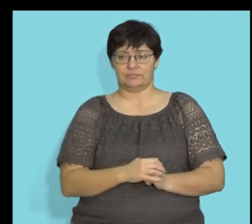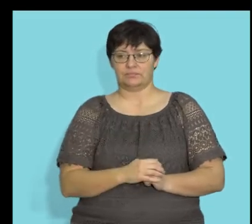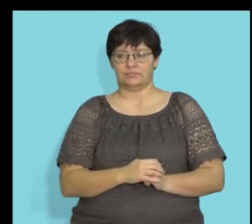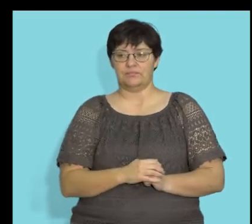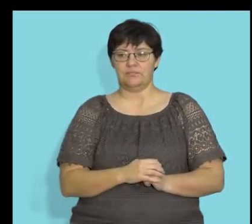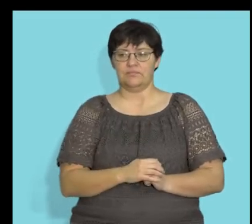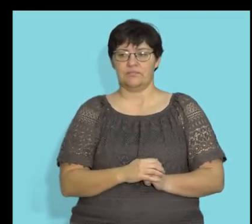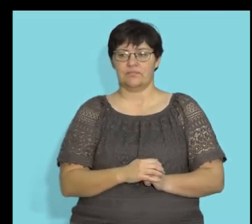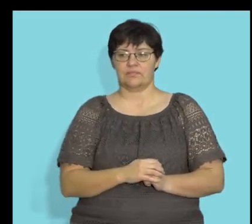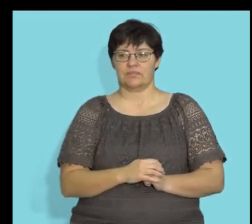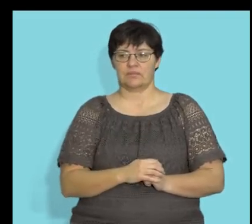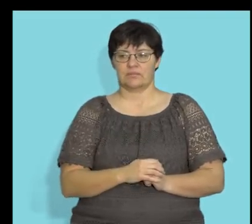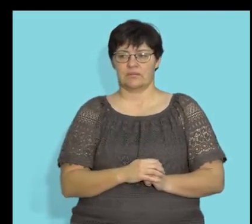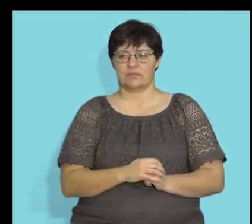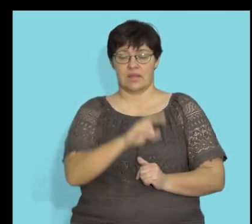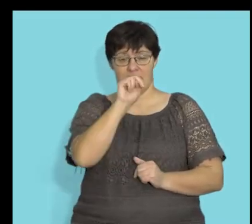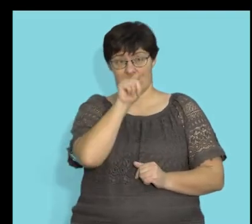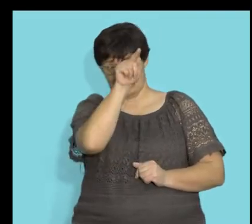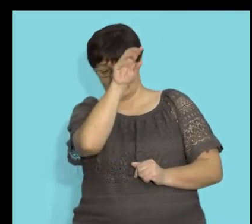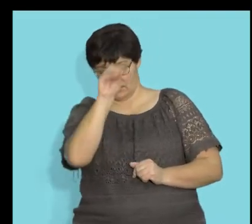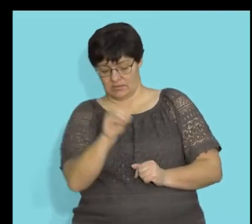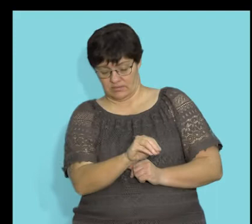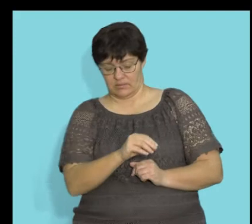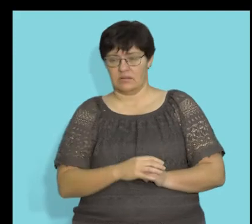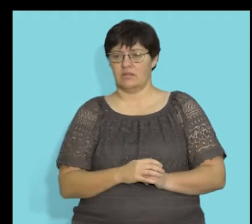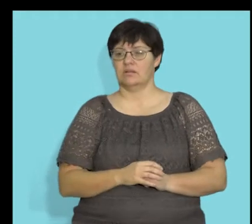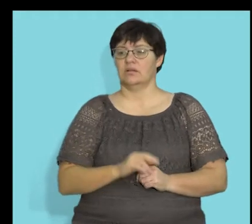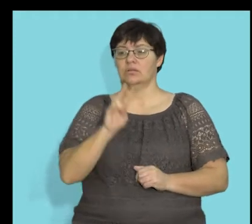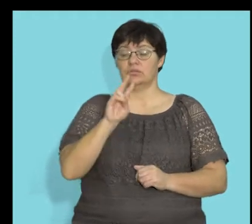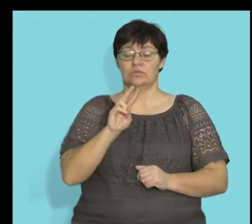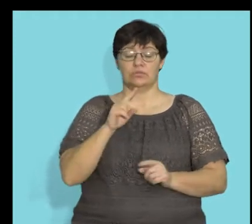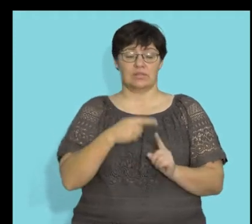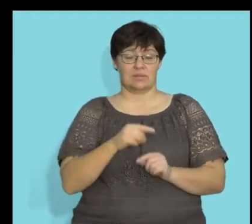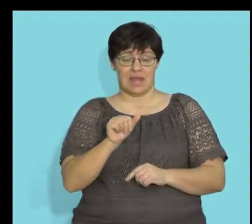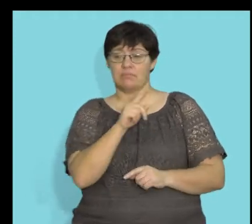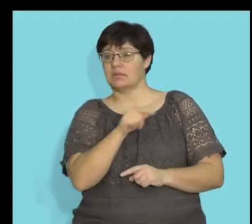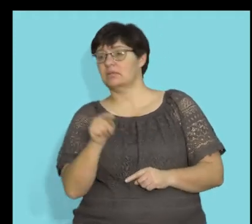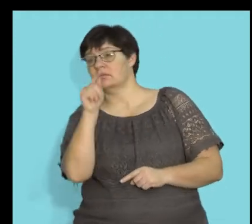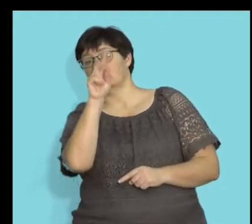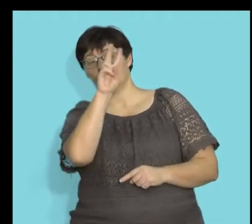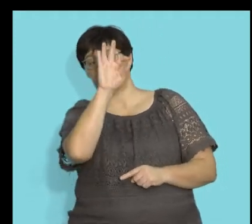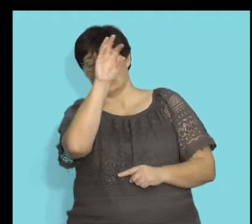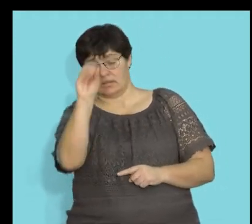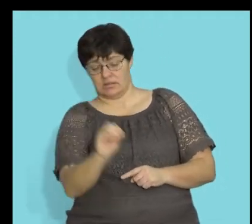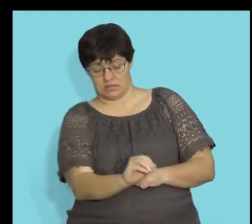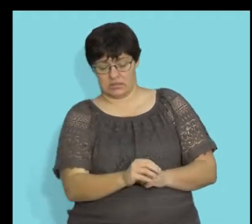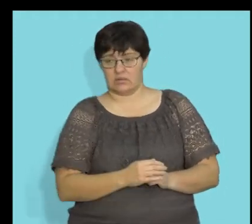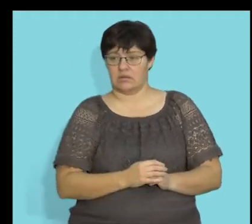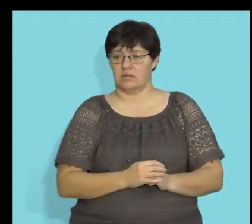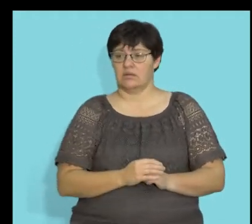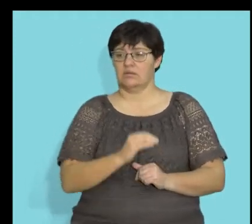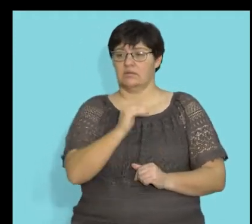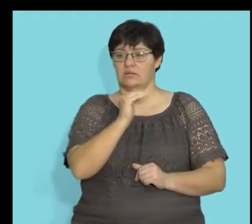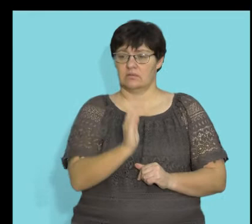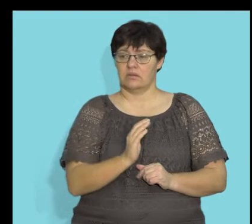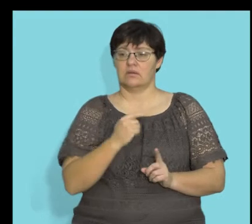n, which is written over here. I'm going to have 2 times my a, which is 23. This is going to